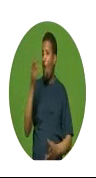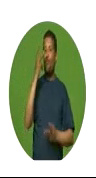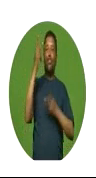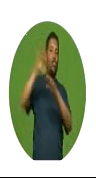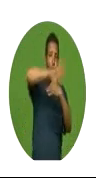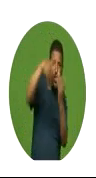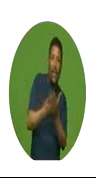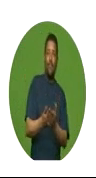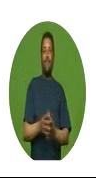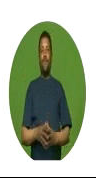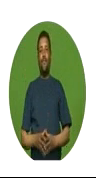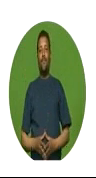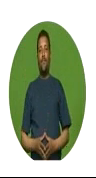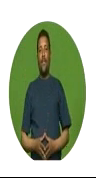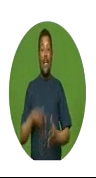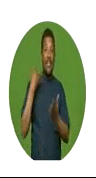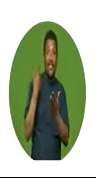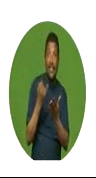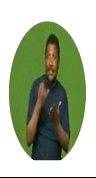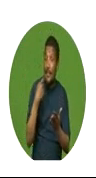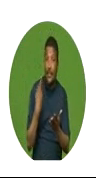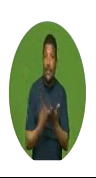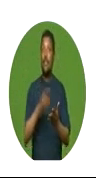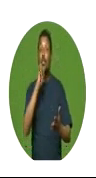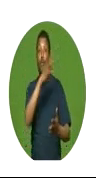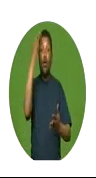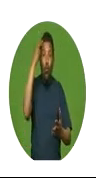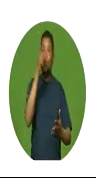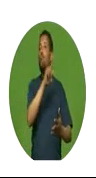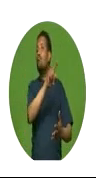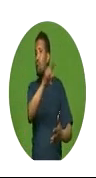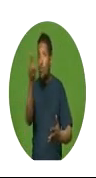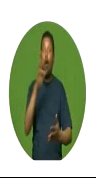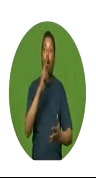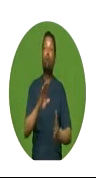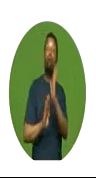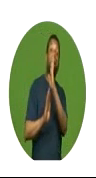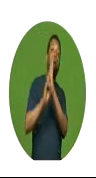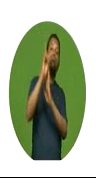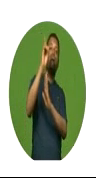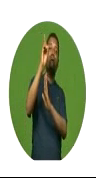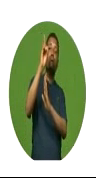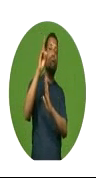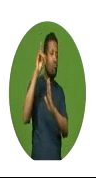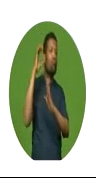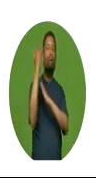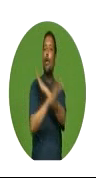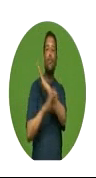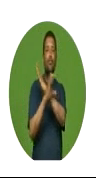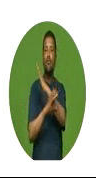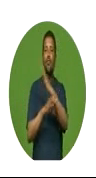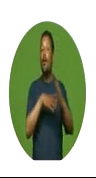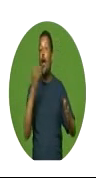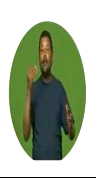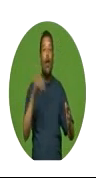the total. This is because they are developed countries and their people can afford